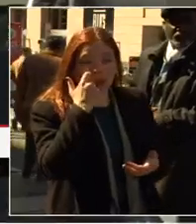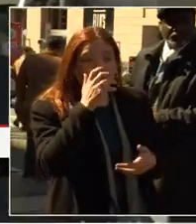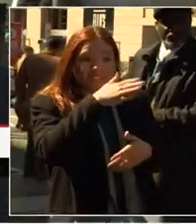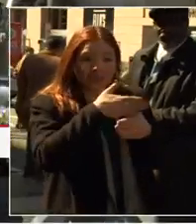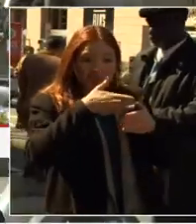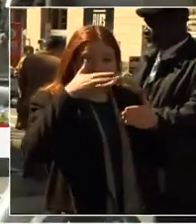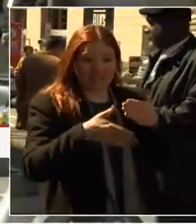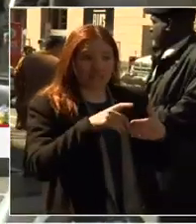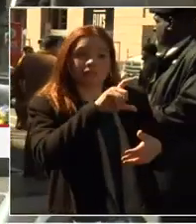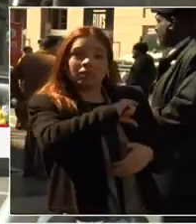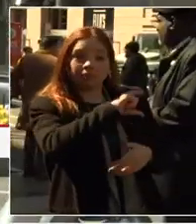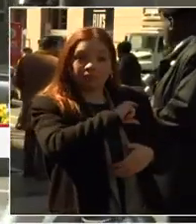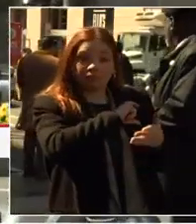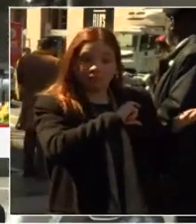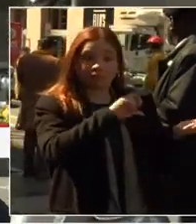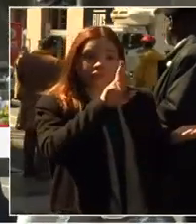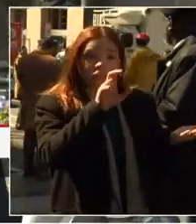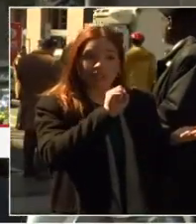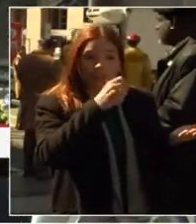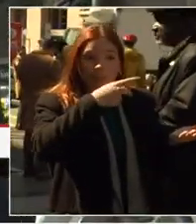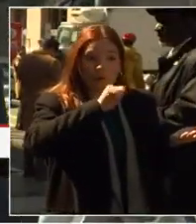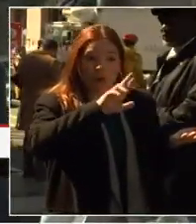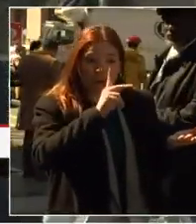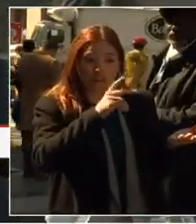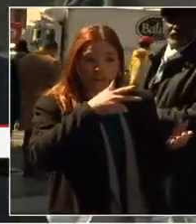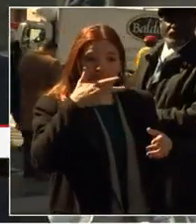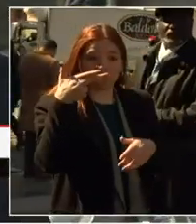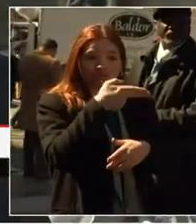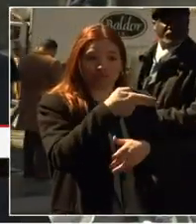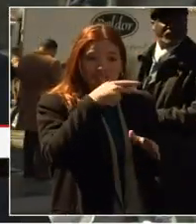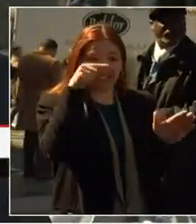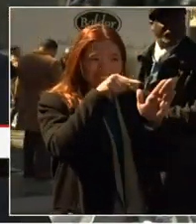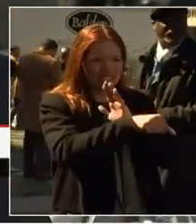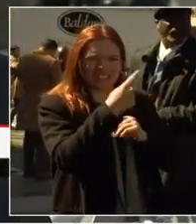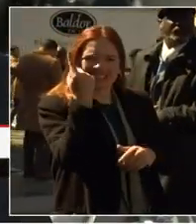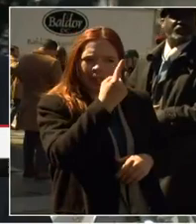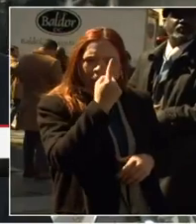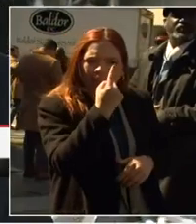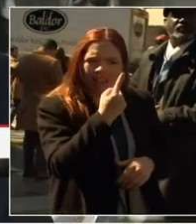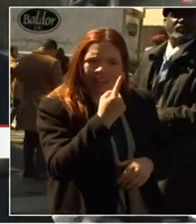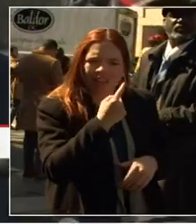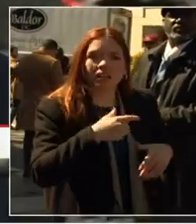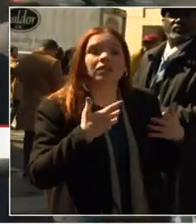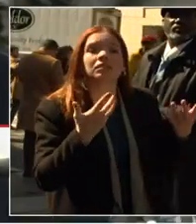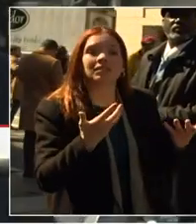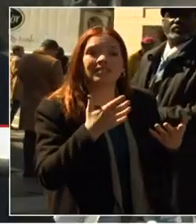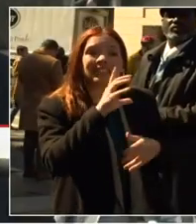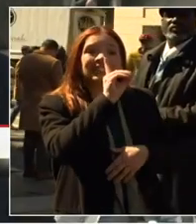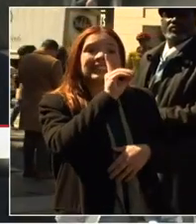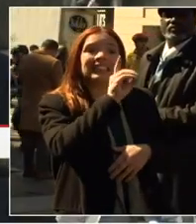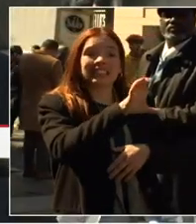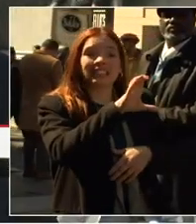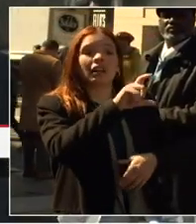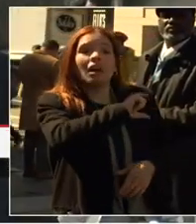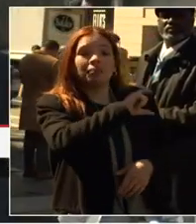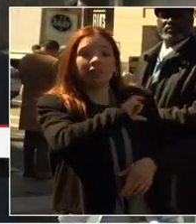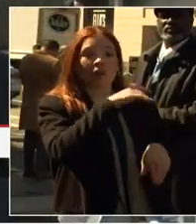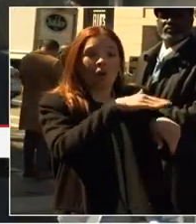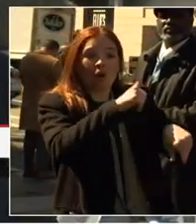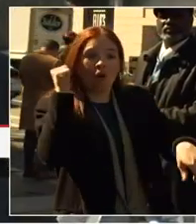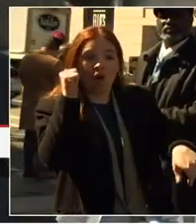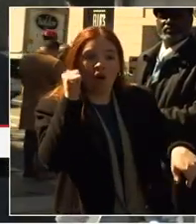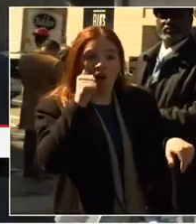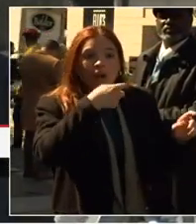U.S. Park Police. D.C. Police called Park Police for assistance in this. You have a situation where